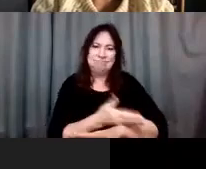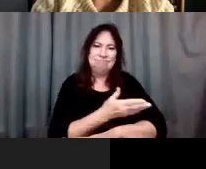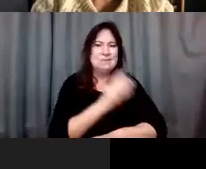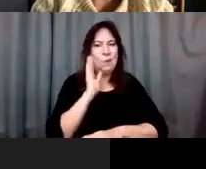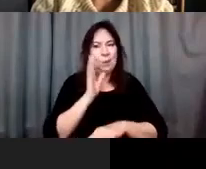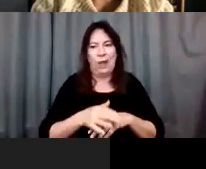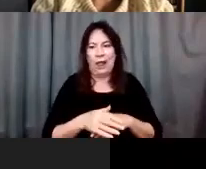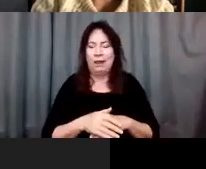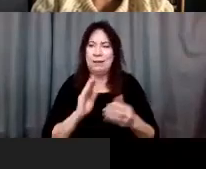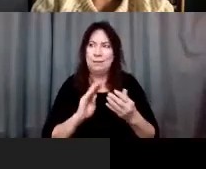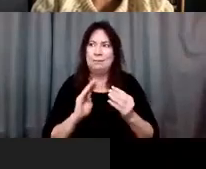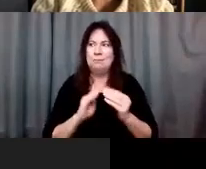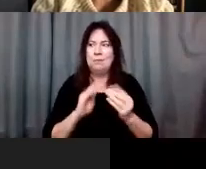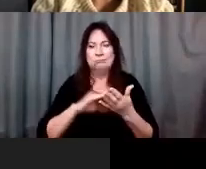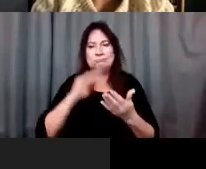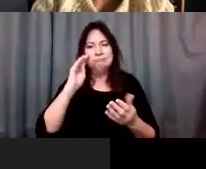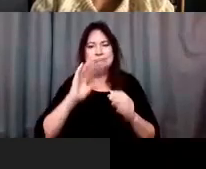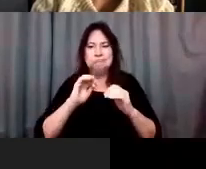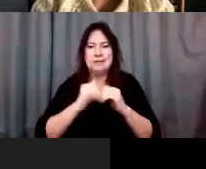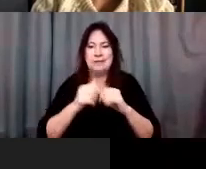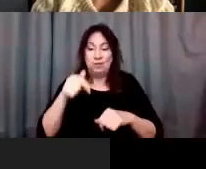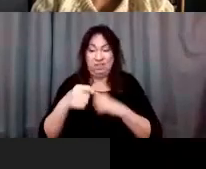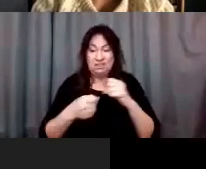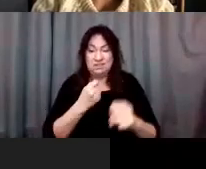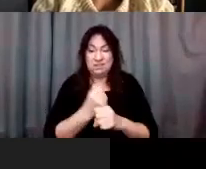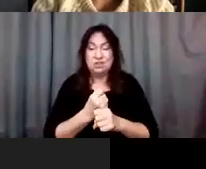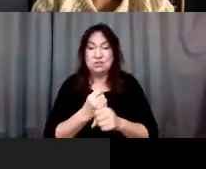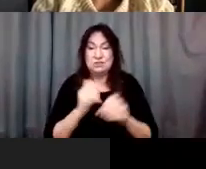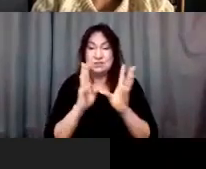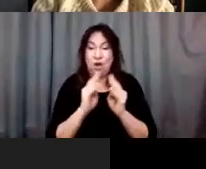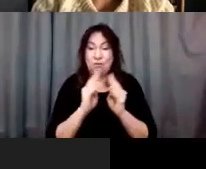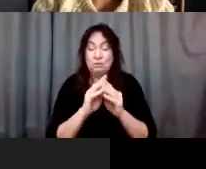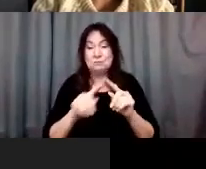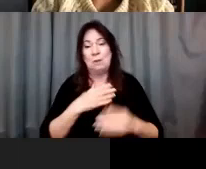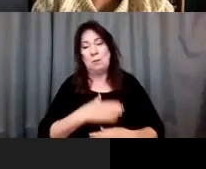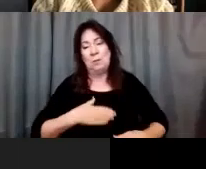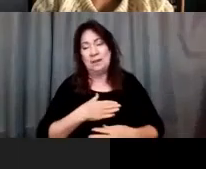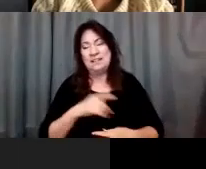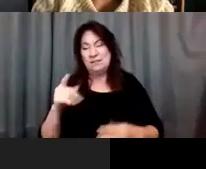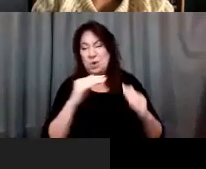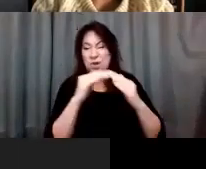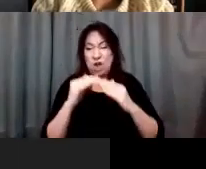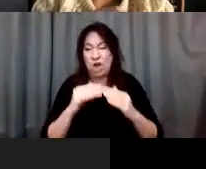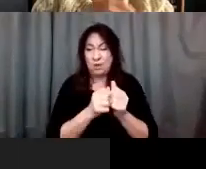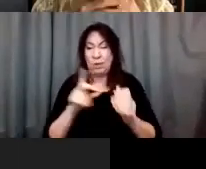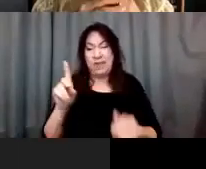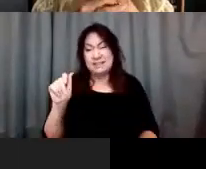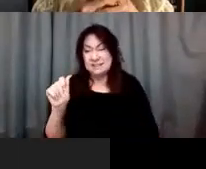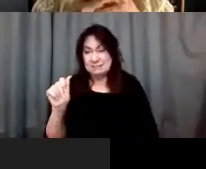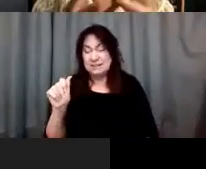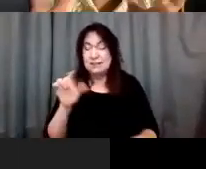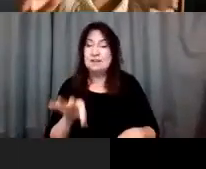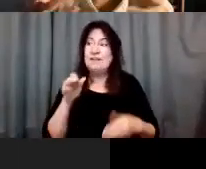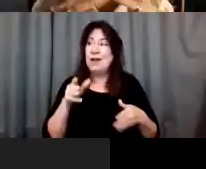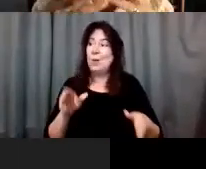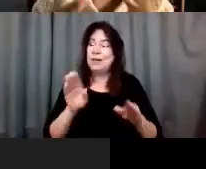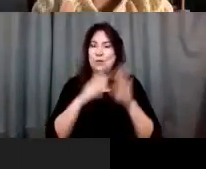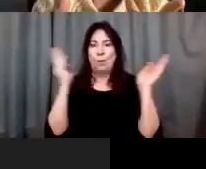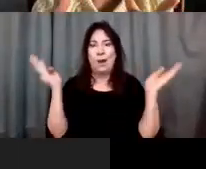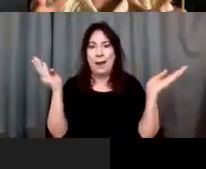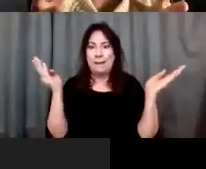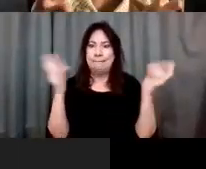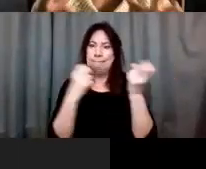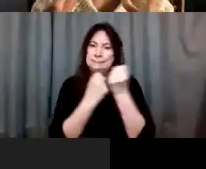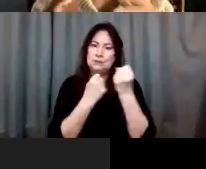do after this year's conference. But please, if you're a colleague without a disability, find ways to just open up and